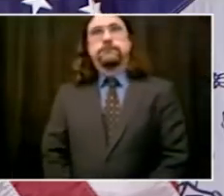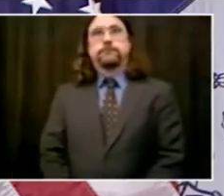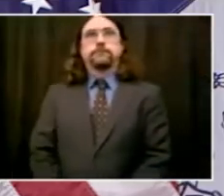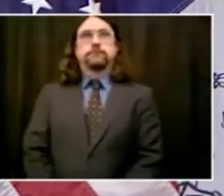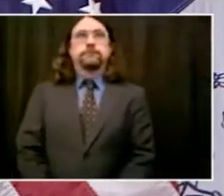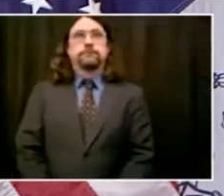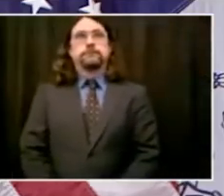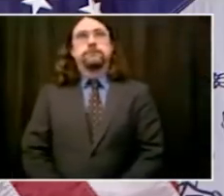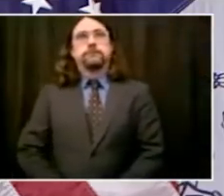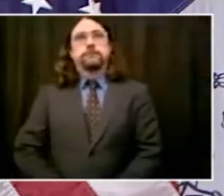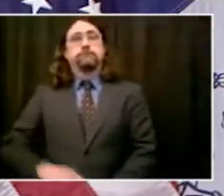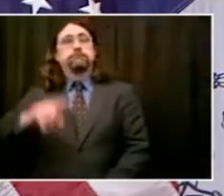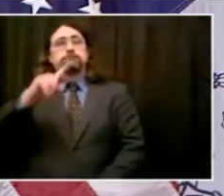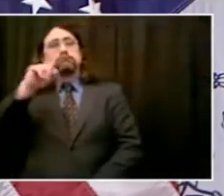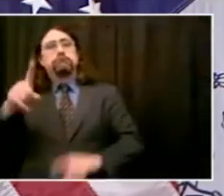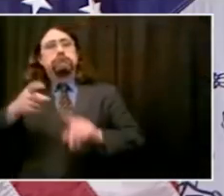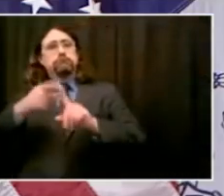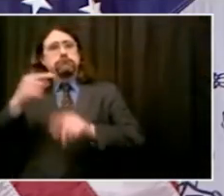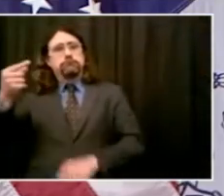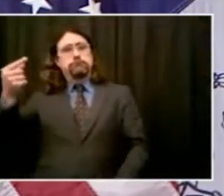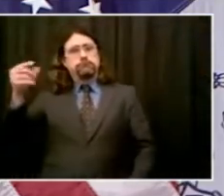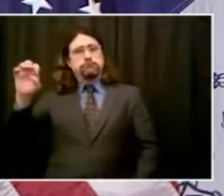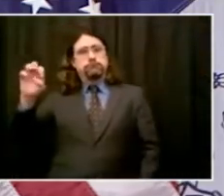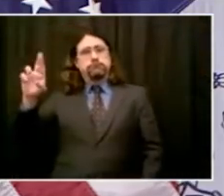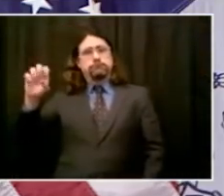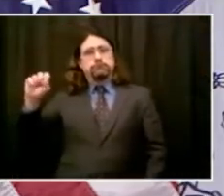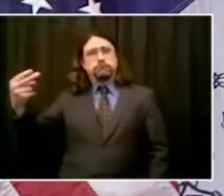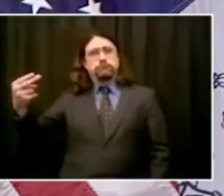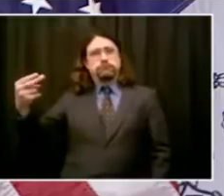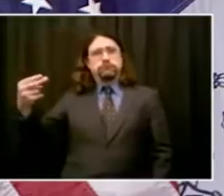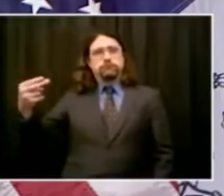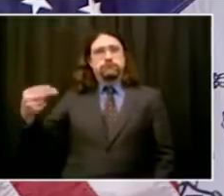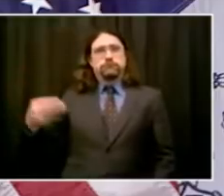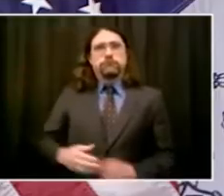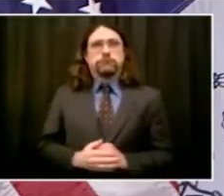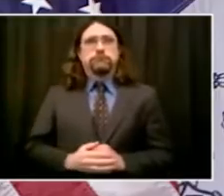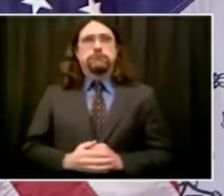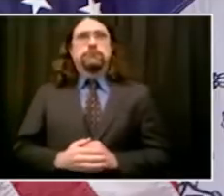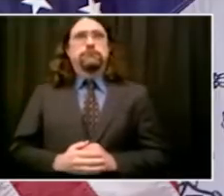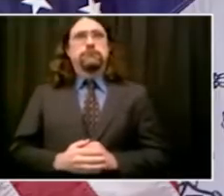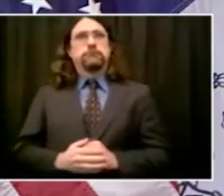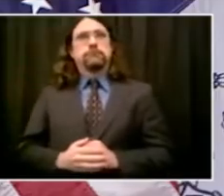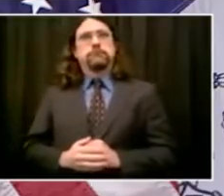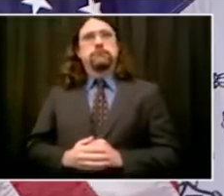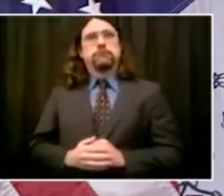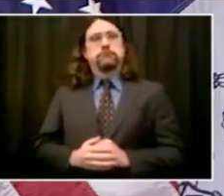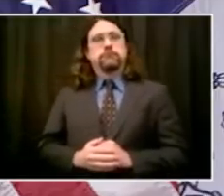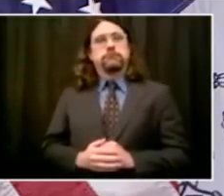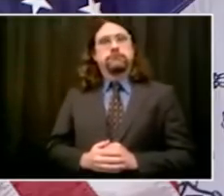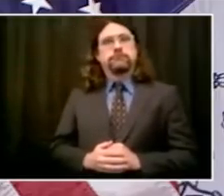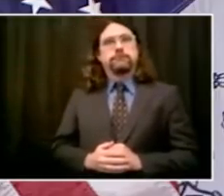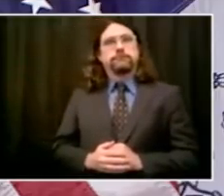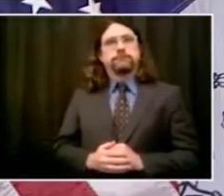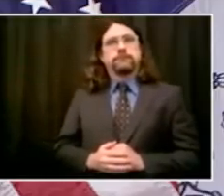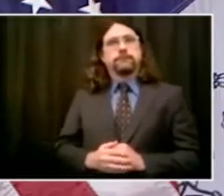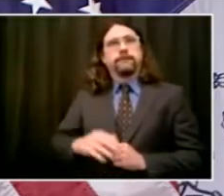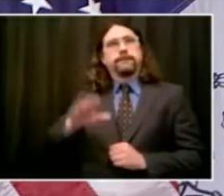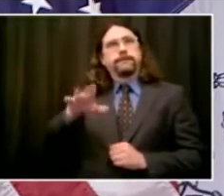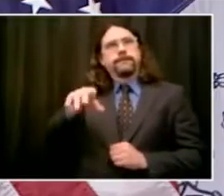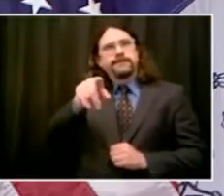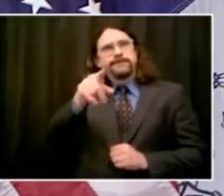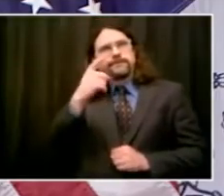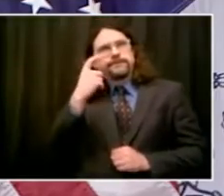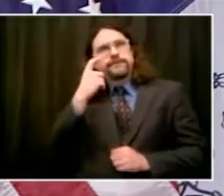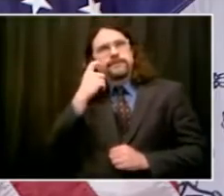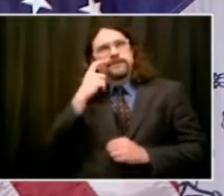miles of the proposed 100 miles of open space, and they're already being called a success by residents, you know, who like the idea of being able